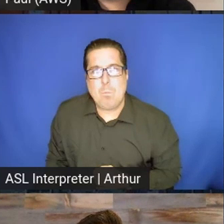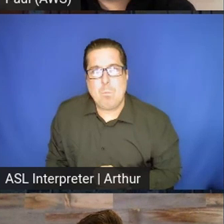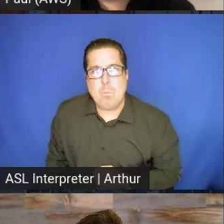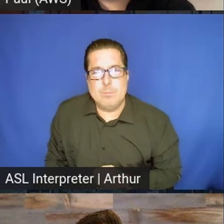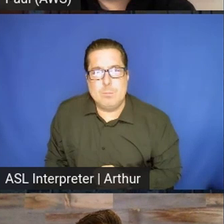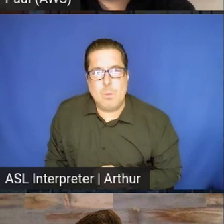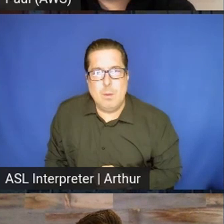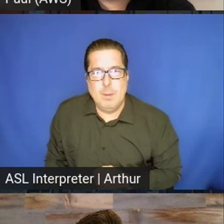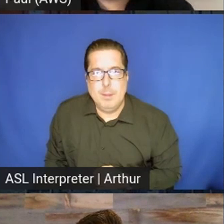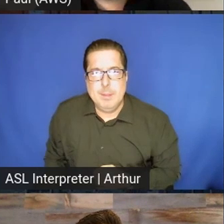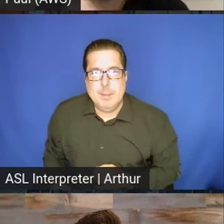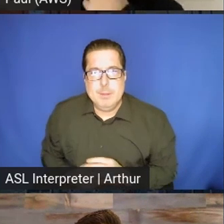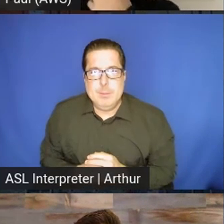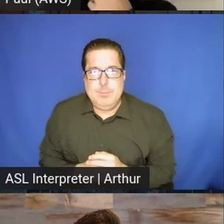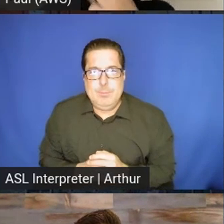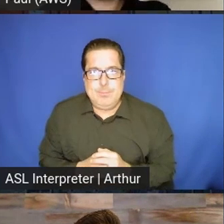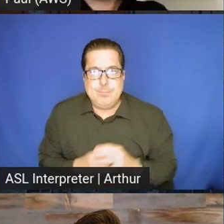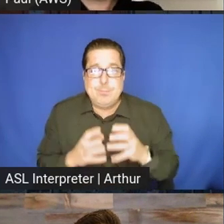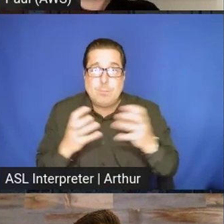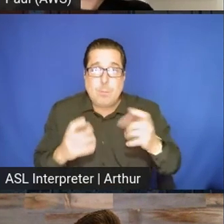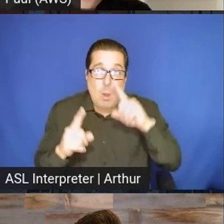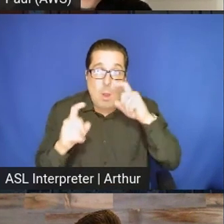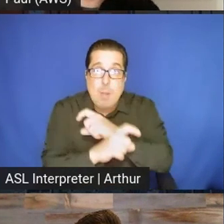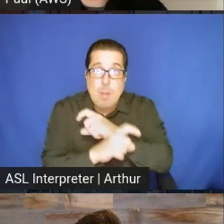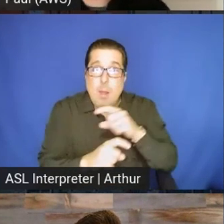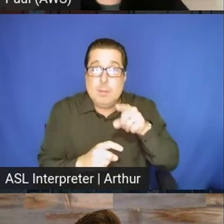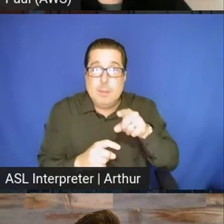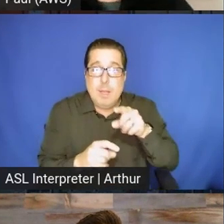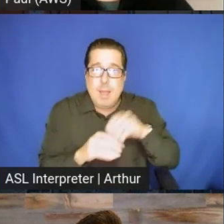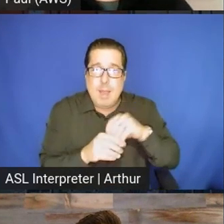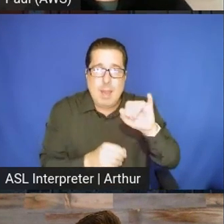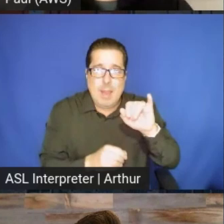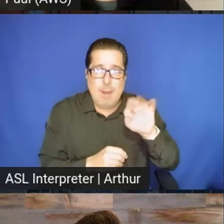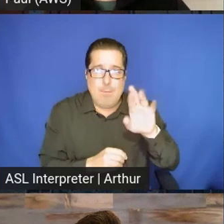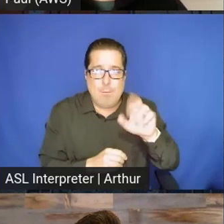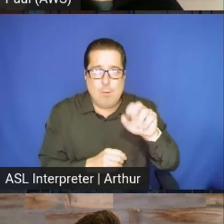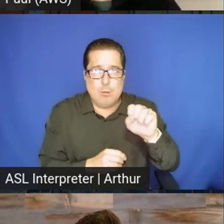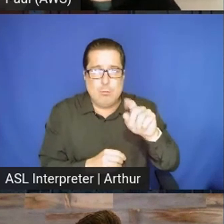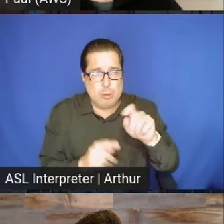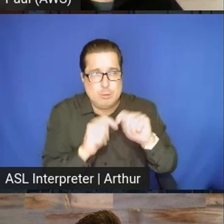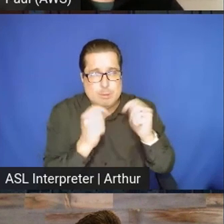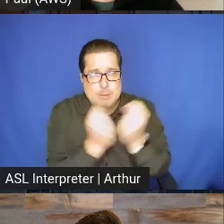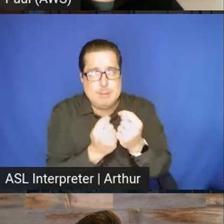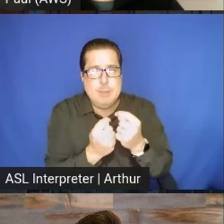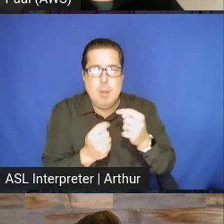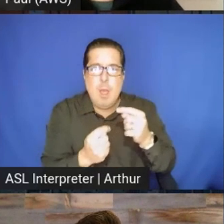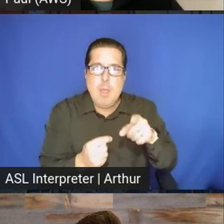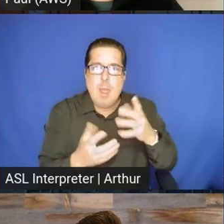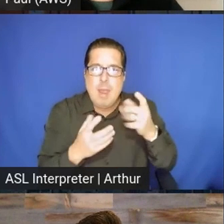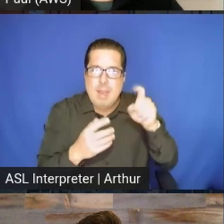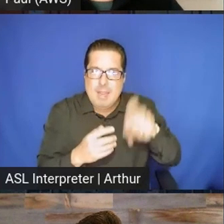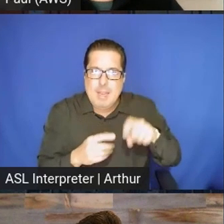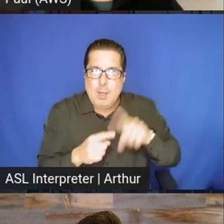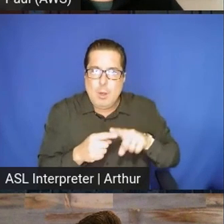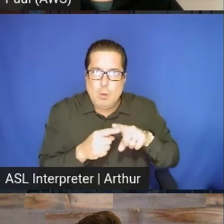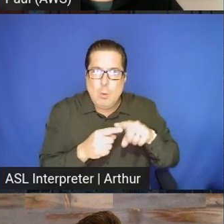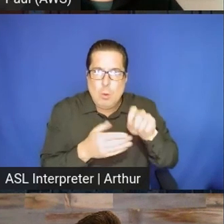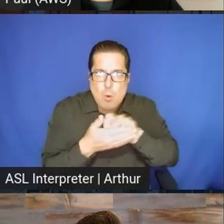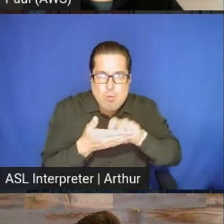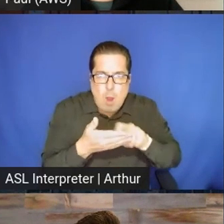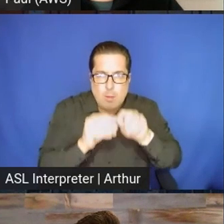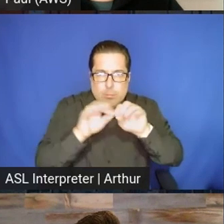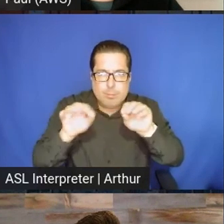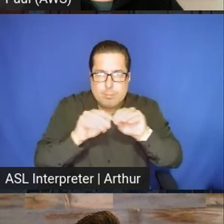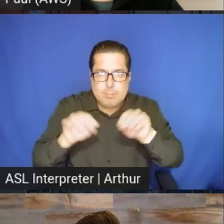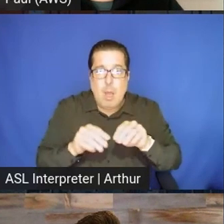taken away from the infrastructure teams, from the developers. They need to write this provisioner, deploy the provisioner, and